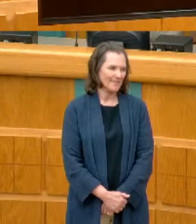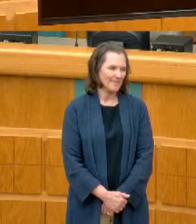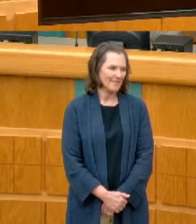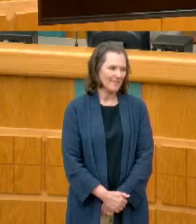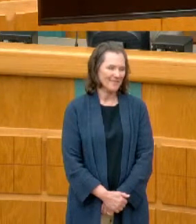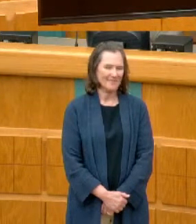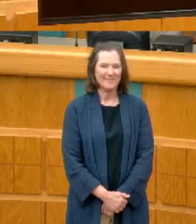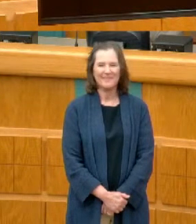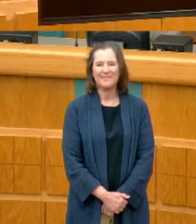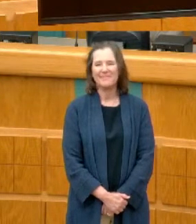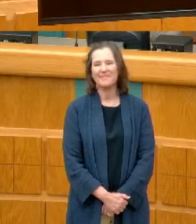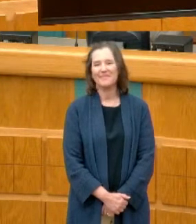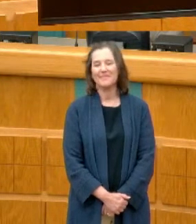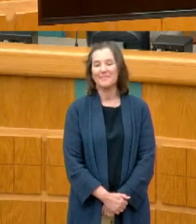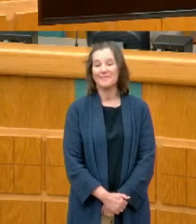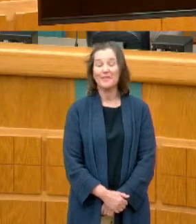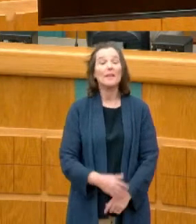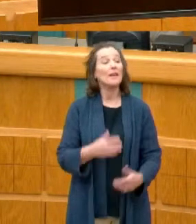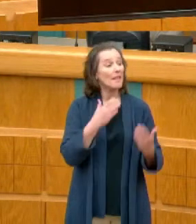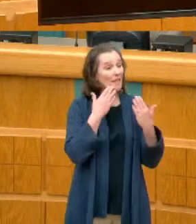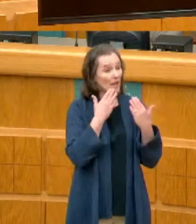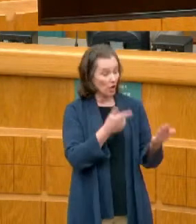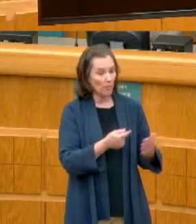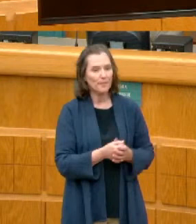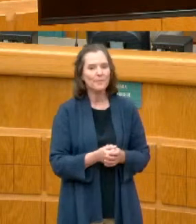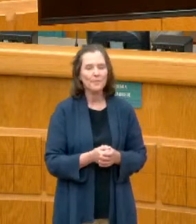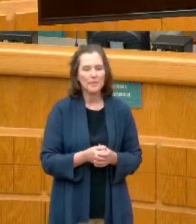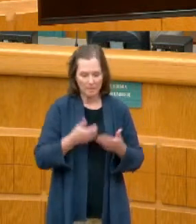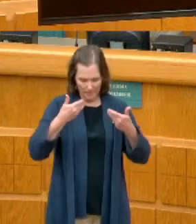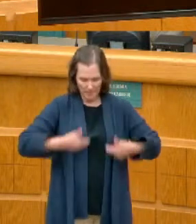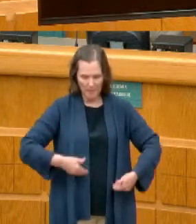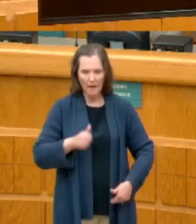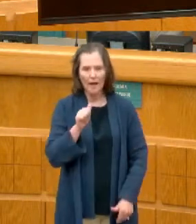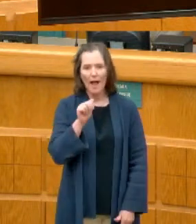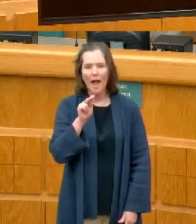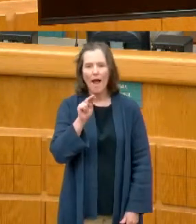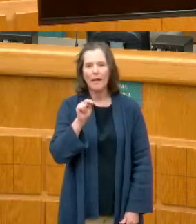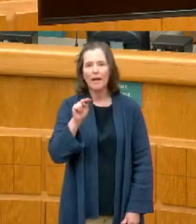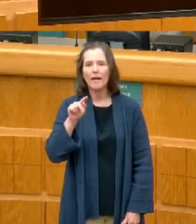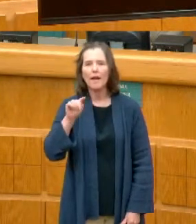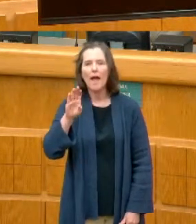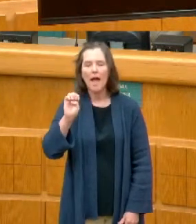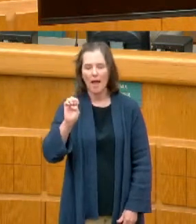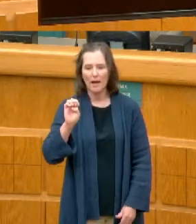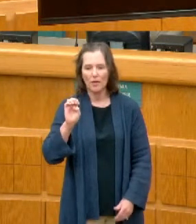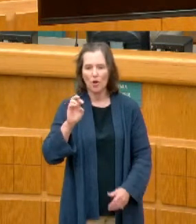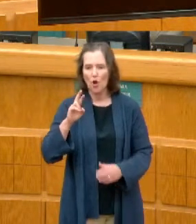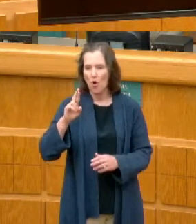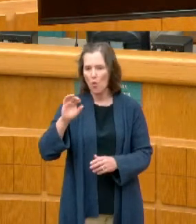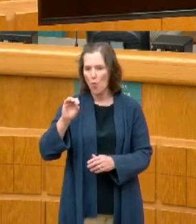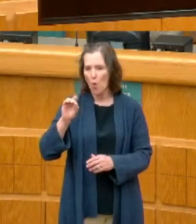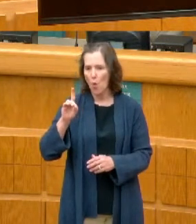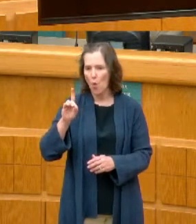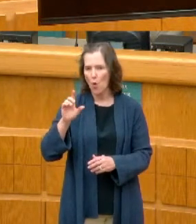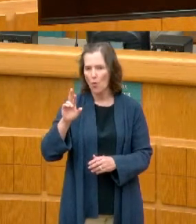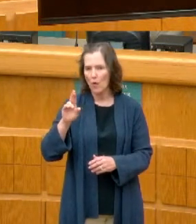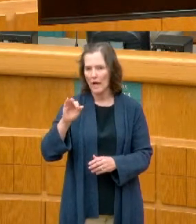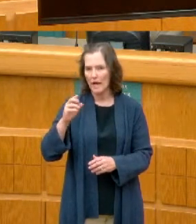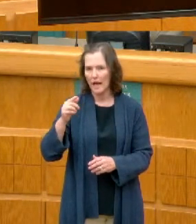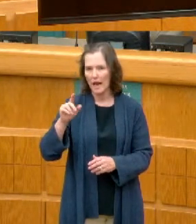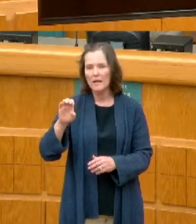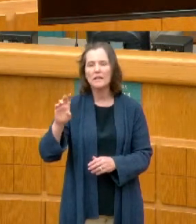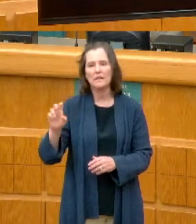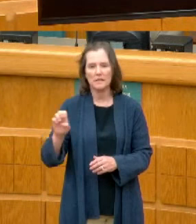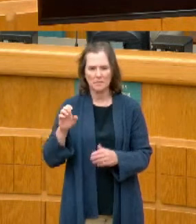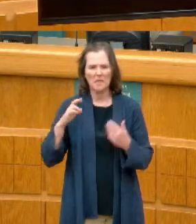888-0444. Thank you. Annette Rodriguez, Health Director. So I'm going to turn to some of the statistics here locally